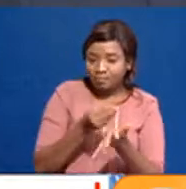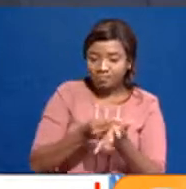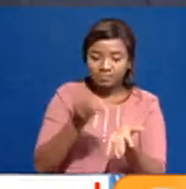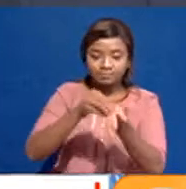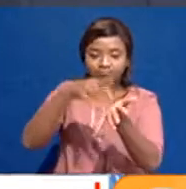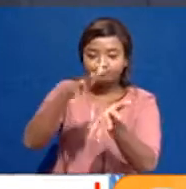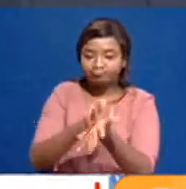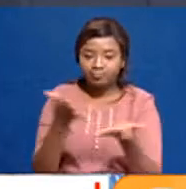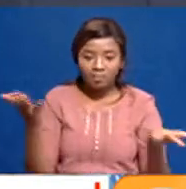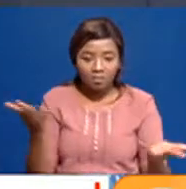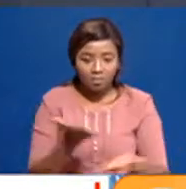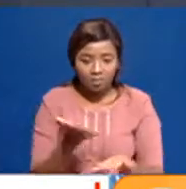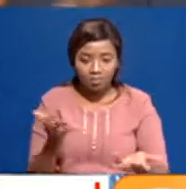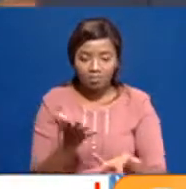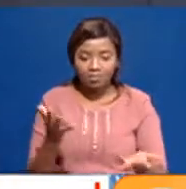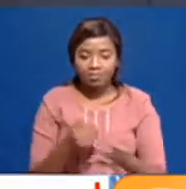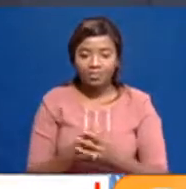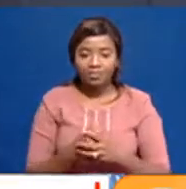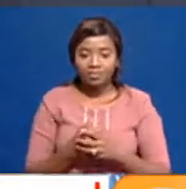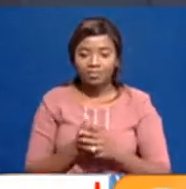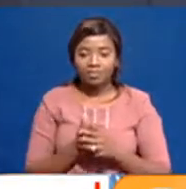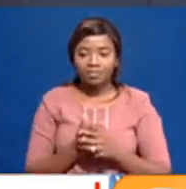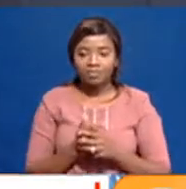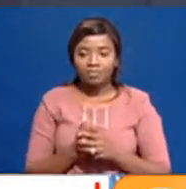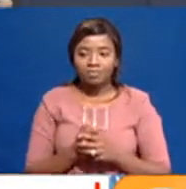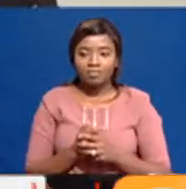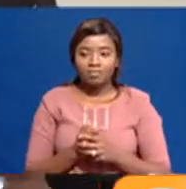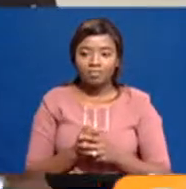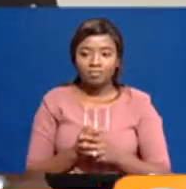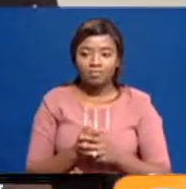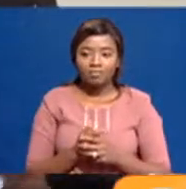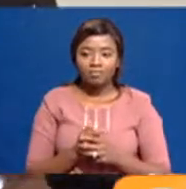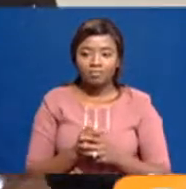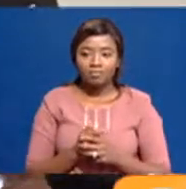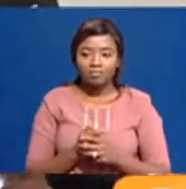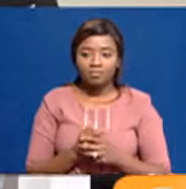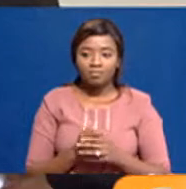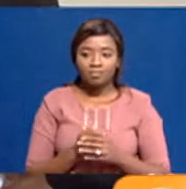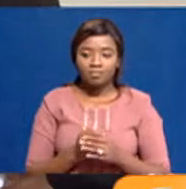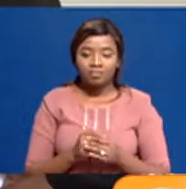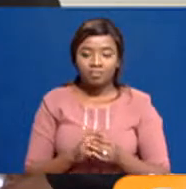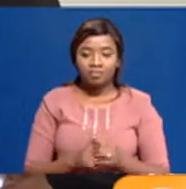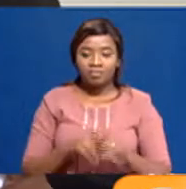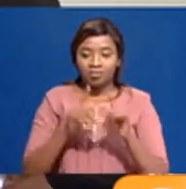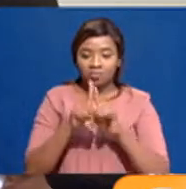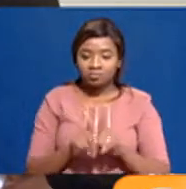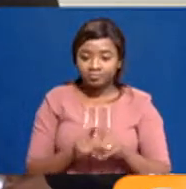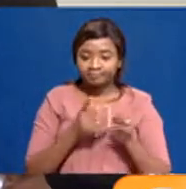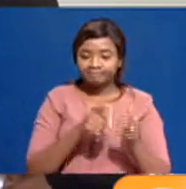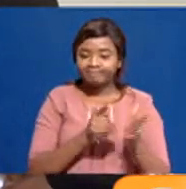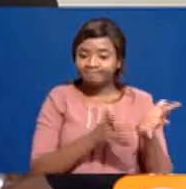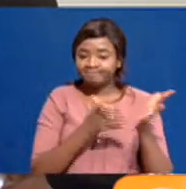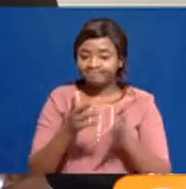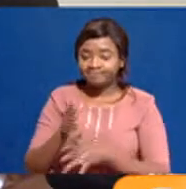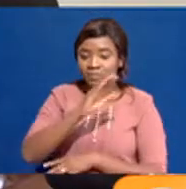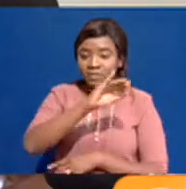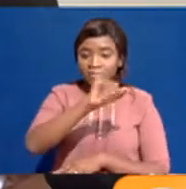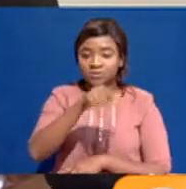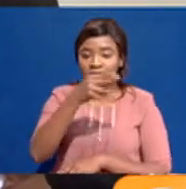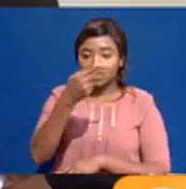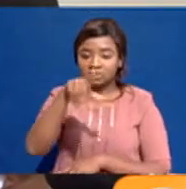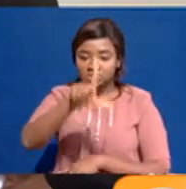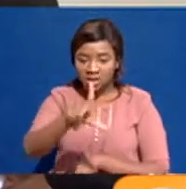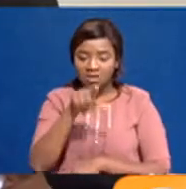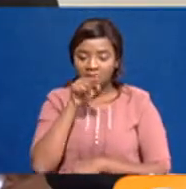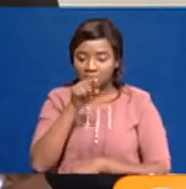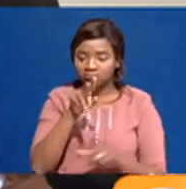or should be, because it's already dispensed money. Bringing JHL here is of great value.